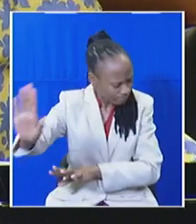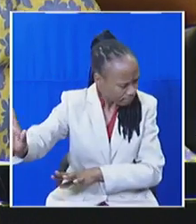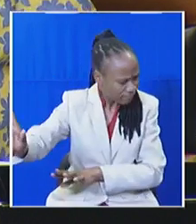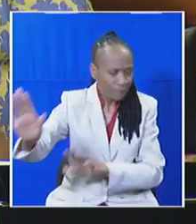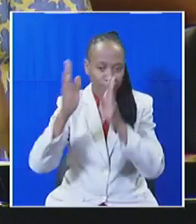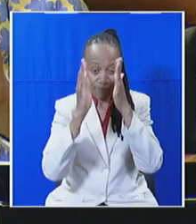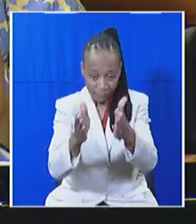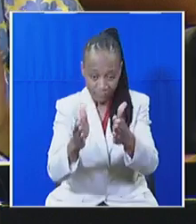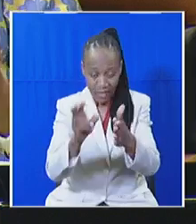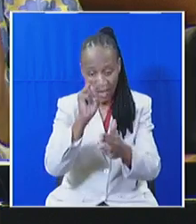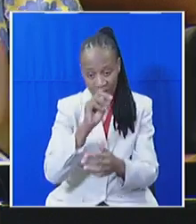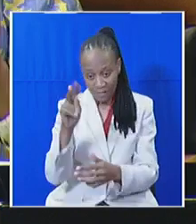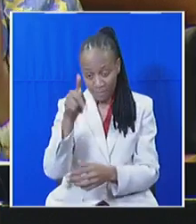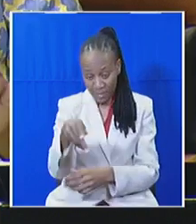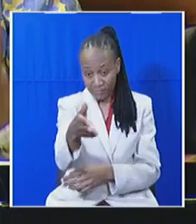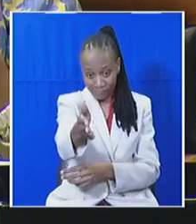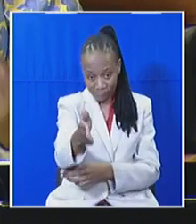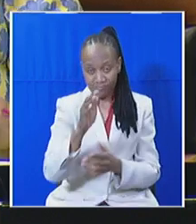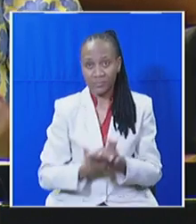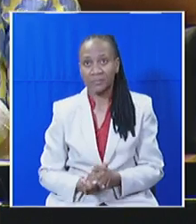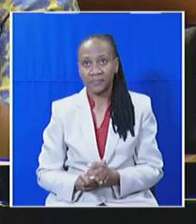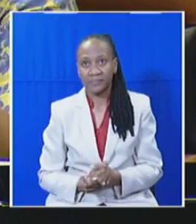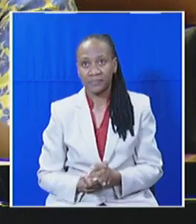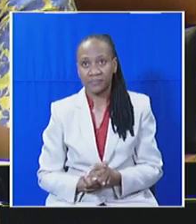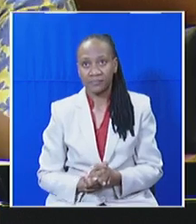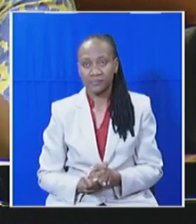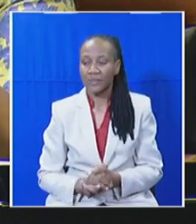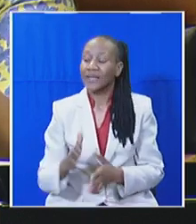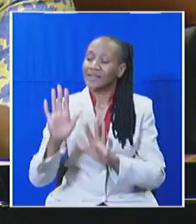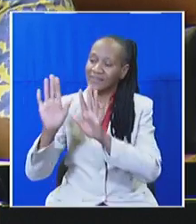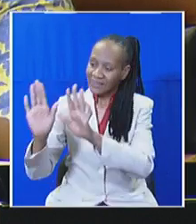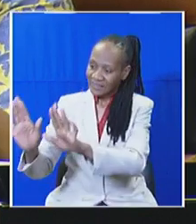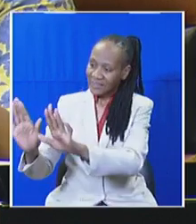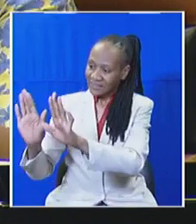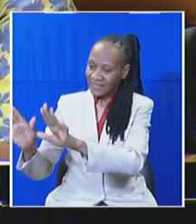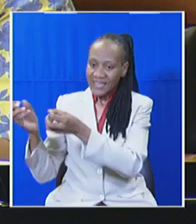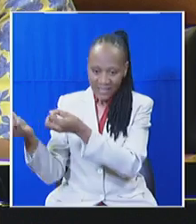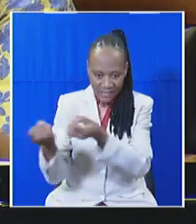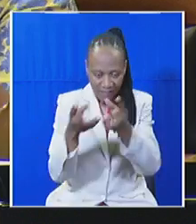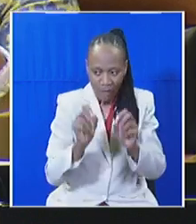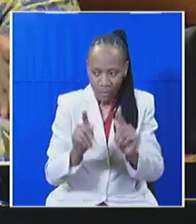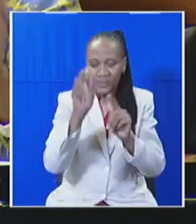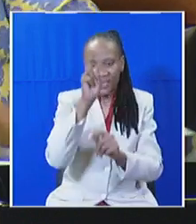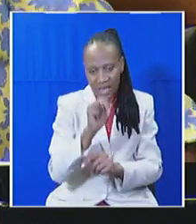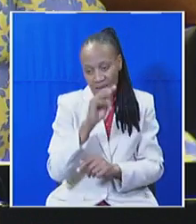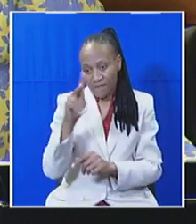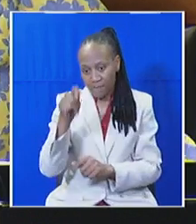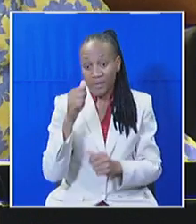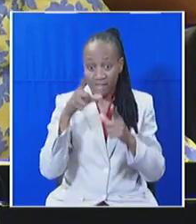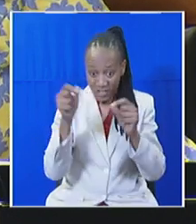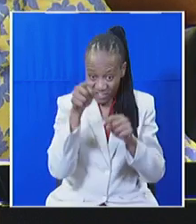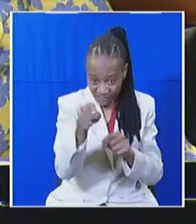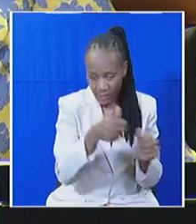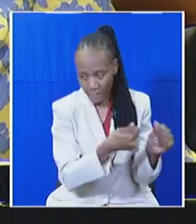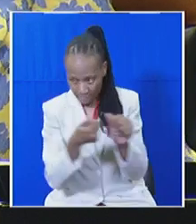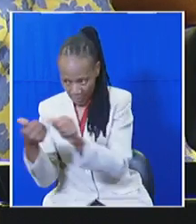Speaker. Can I prevail on you to allow the NFP to speak? Then I'll come back to you.